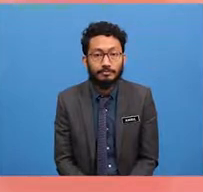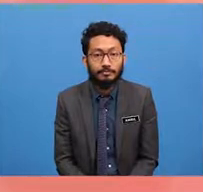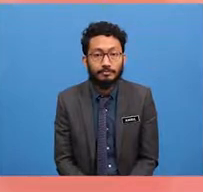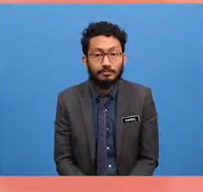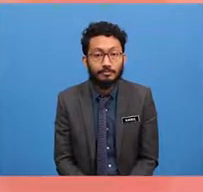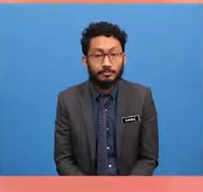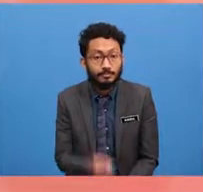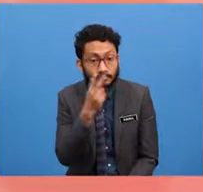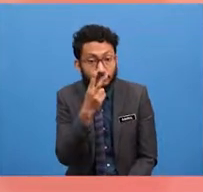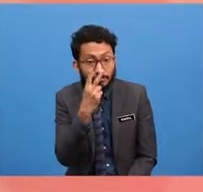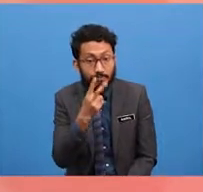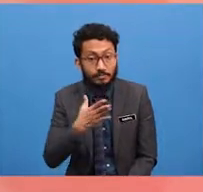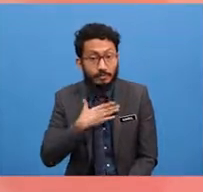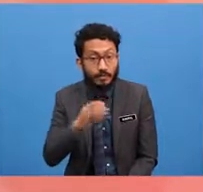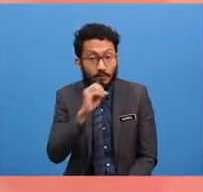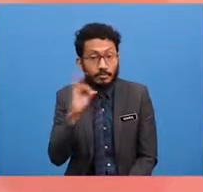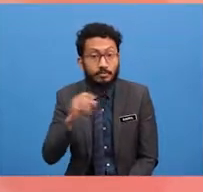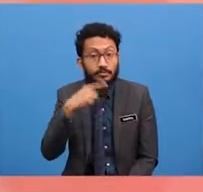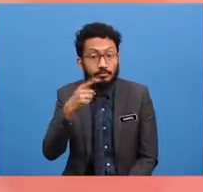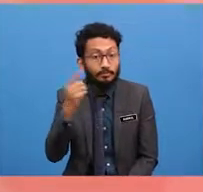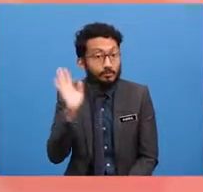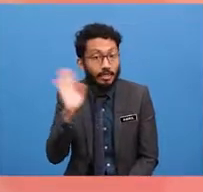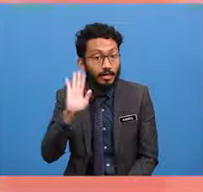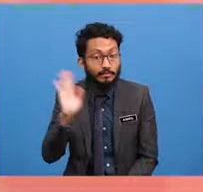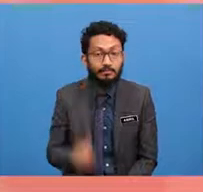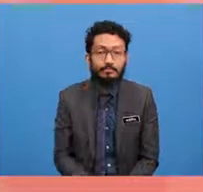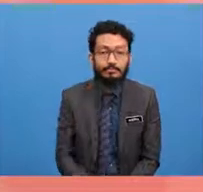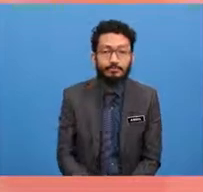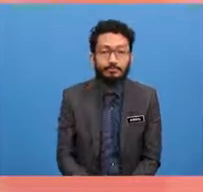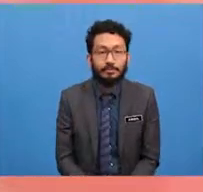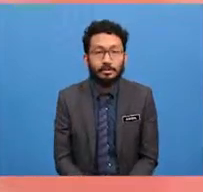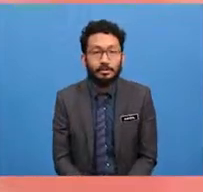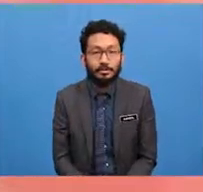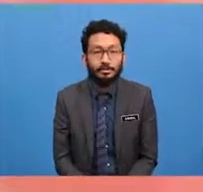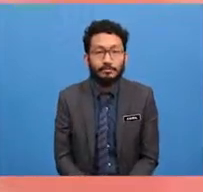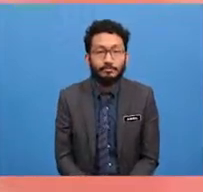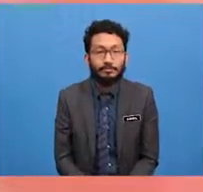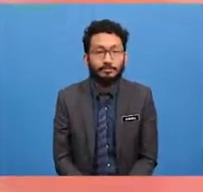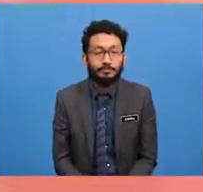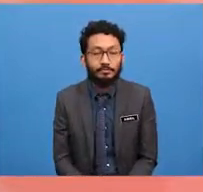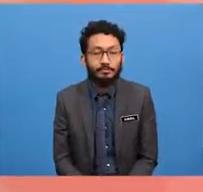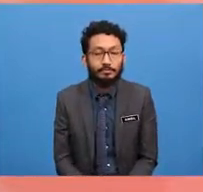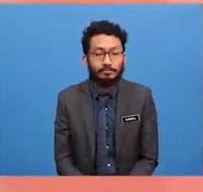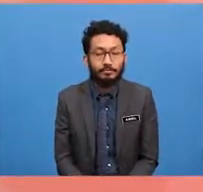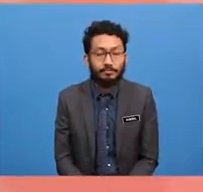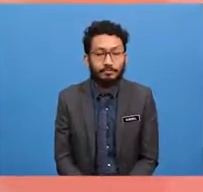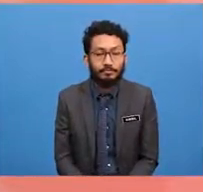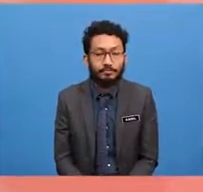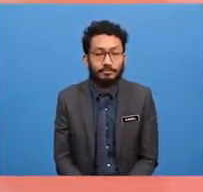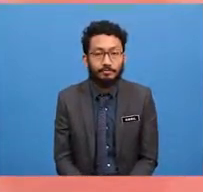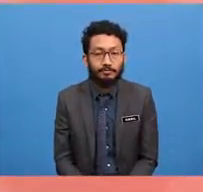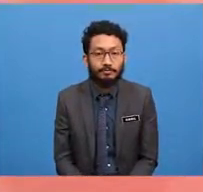saying goodbye. I'm hungry. Let's have lunch before we look around the town